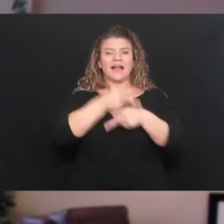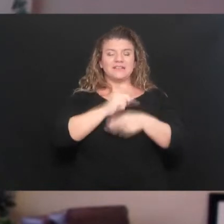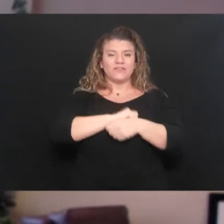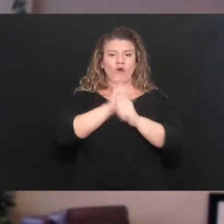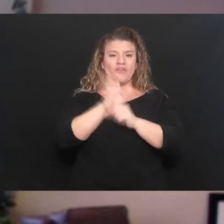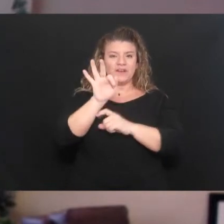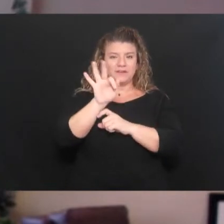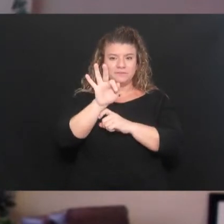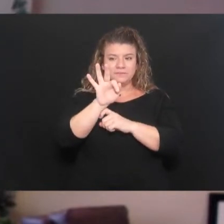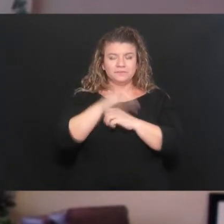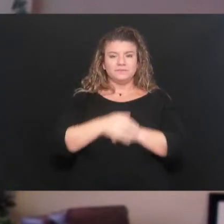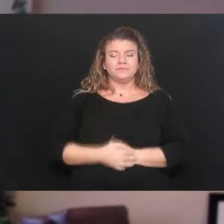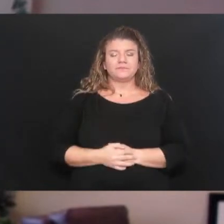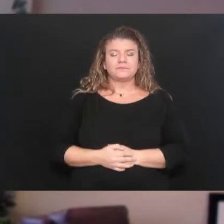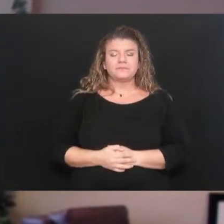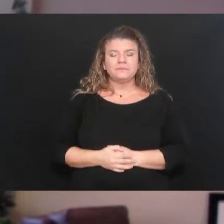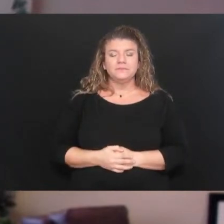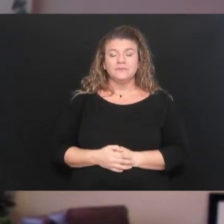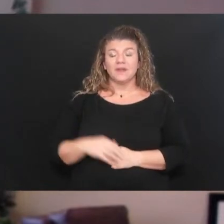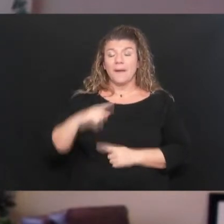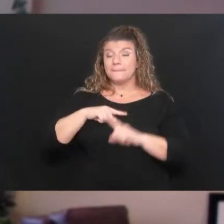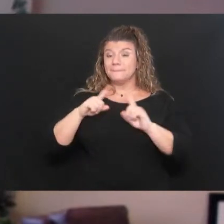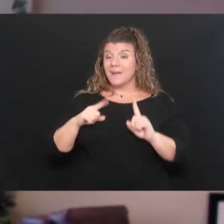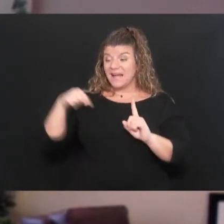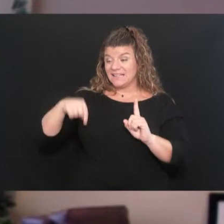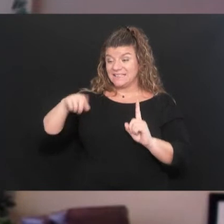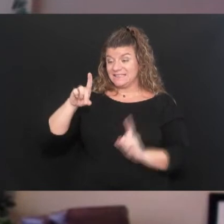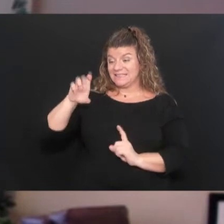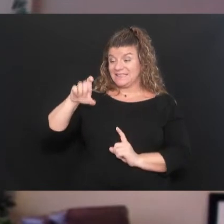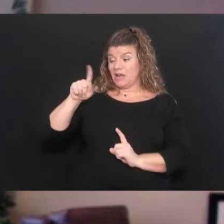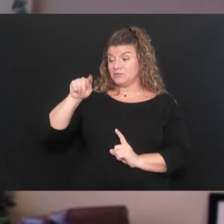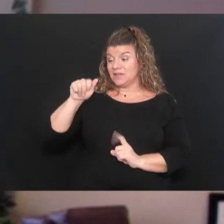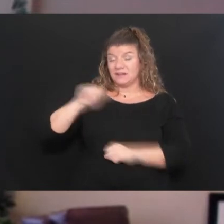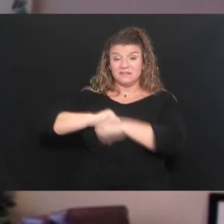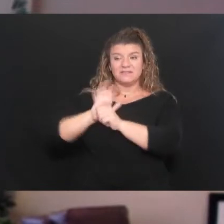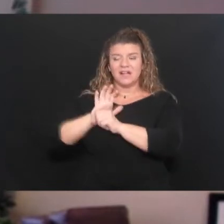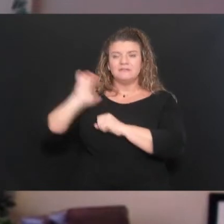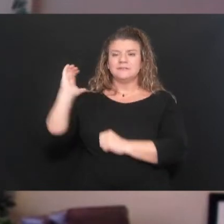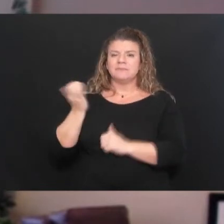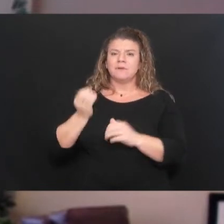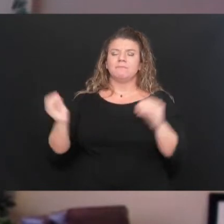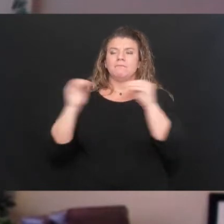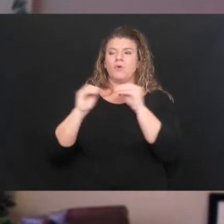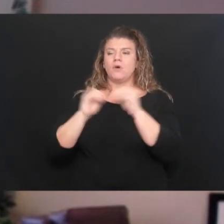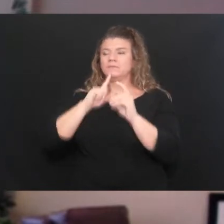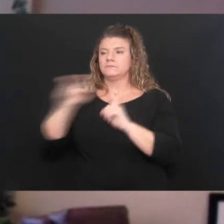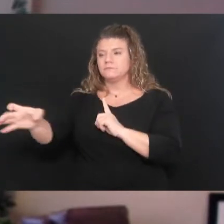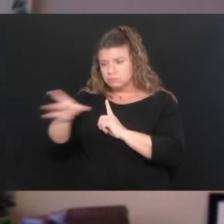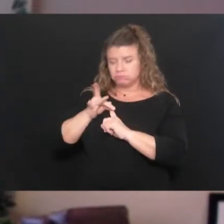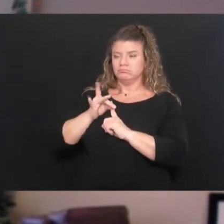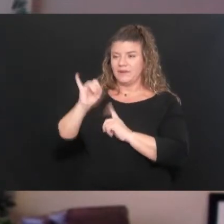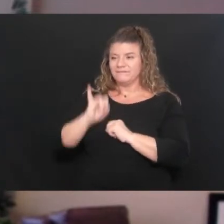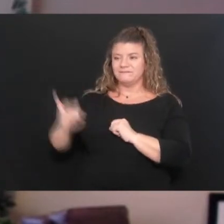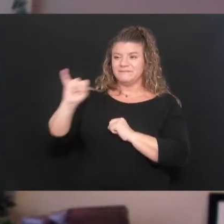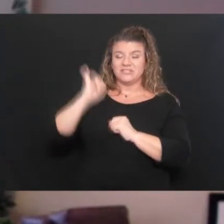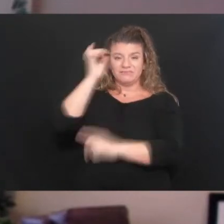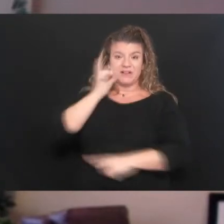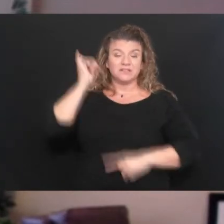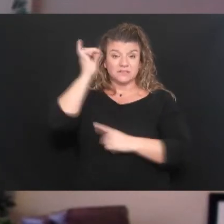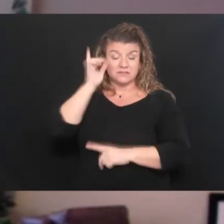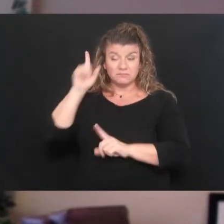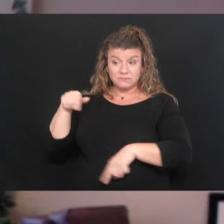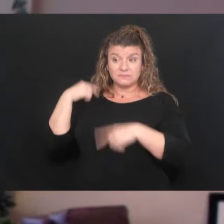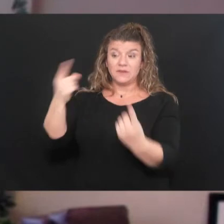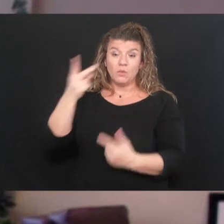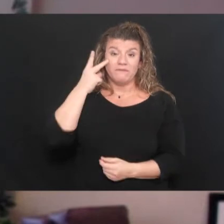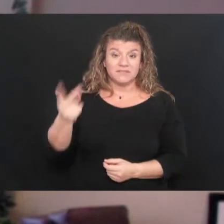virus, this is perhaps one of the most infectious respiratory viruses that we've ever seen. That was a quote